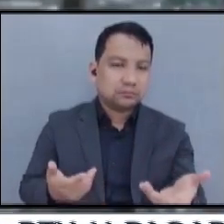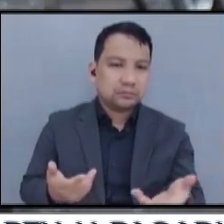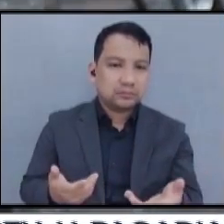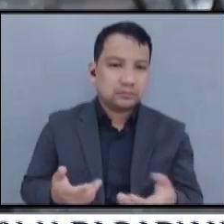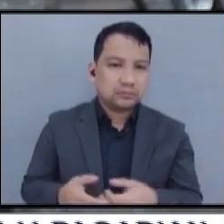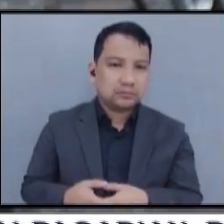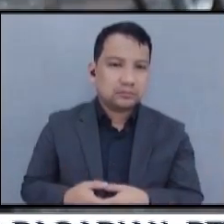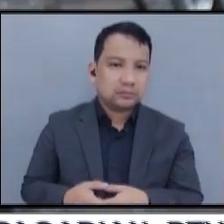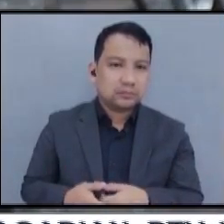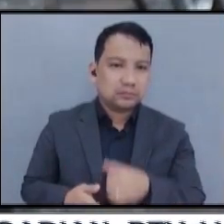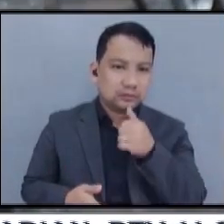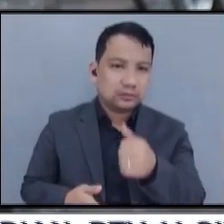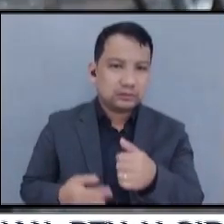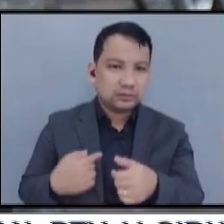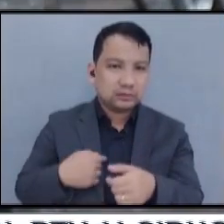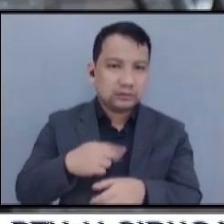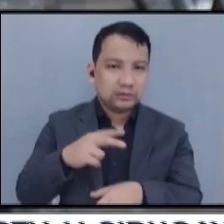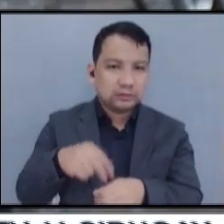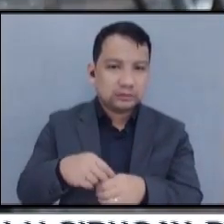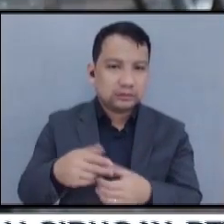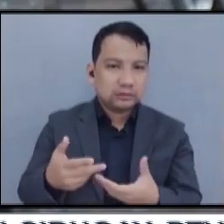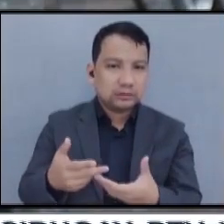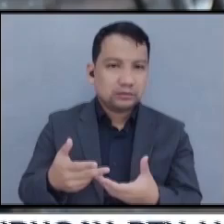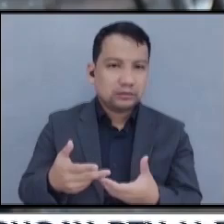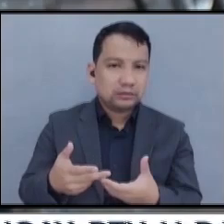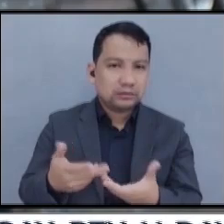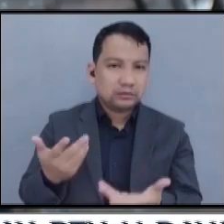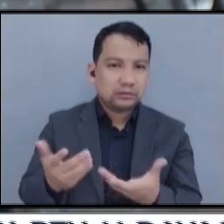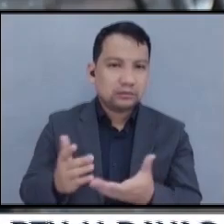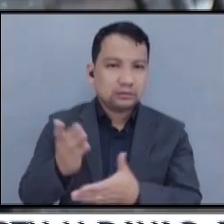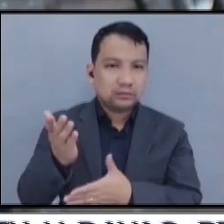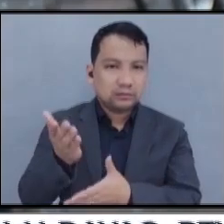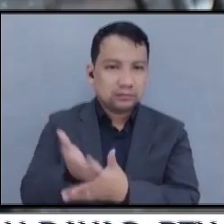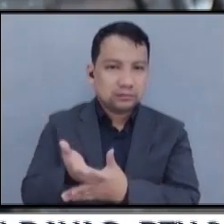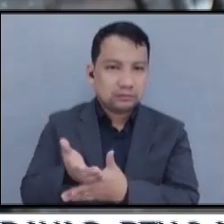during my time no Maam because they have a tendency